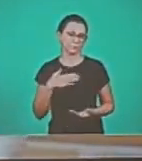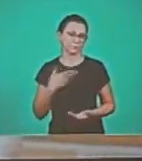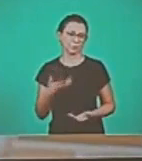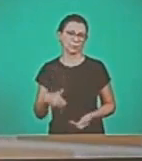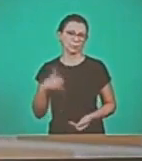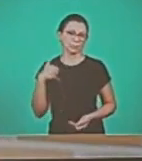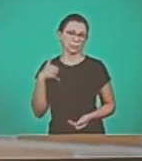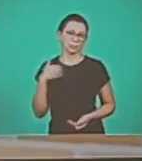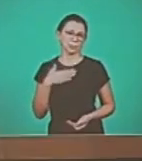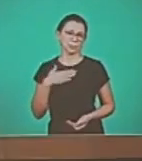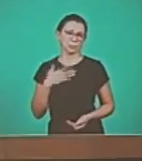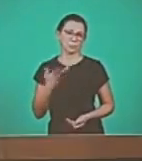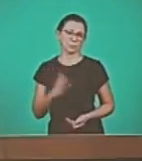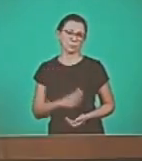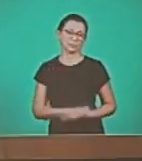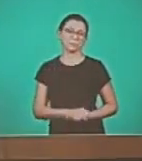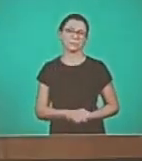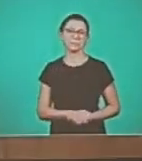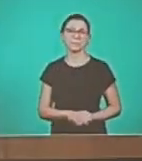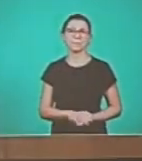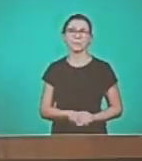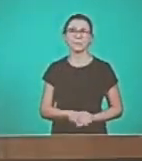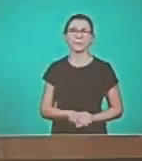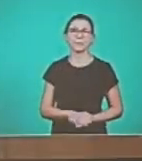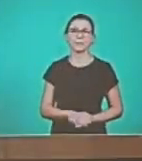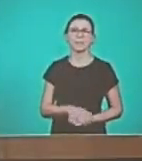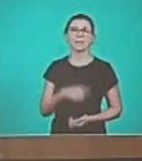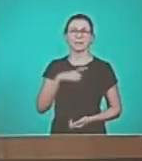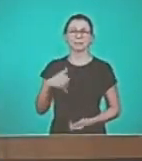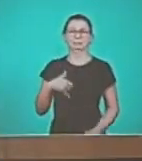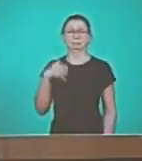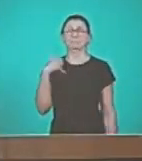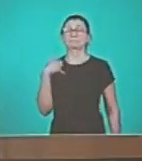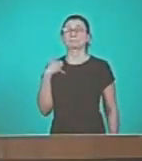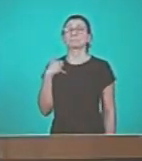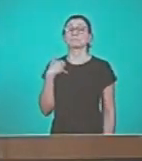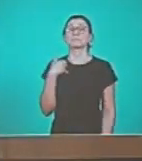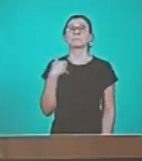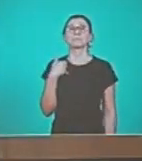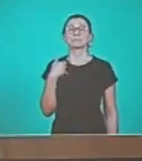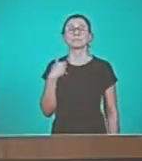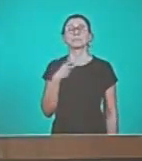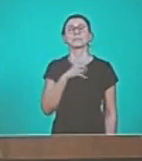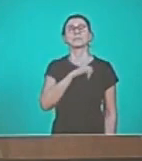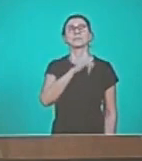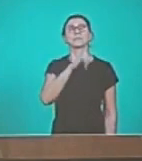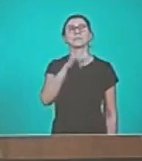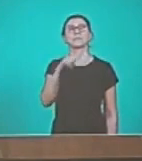There's nothing wrong with being proud. There are a lot of people that have lots of things and they don't have pride.